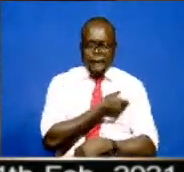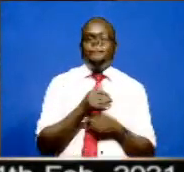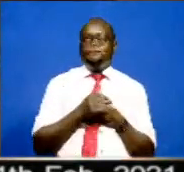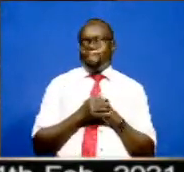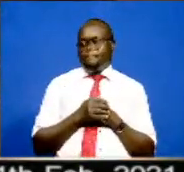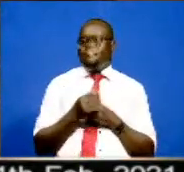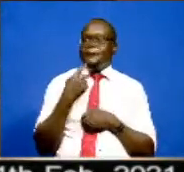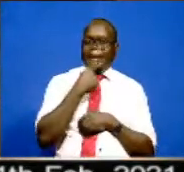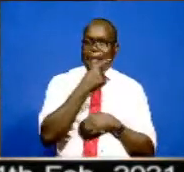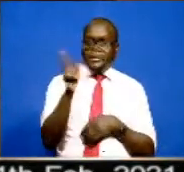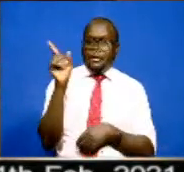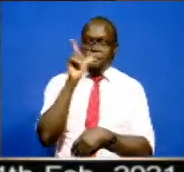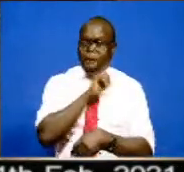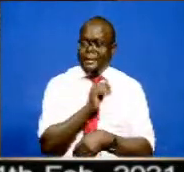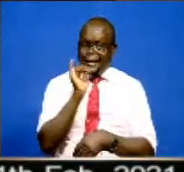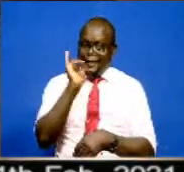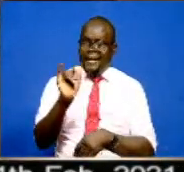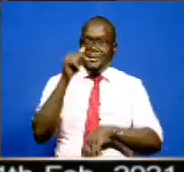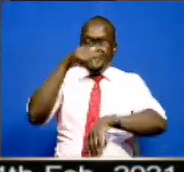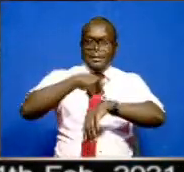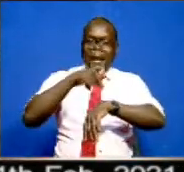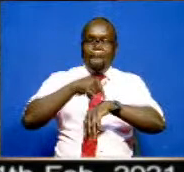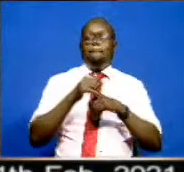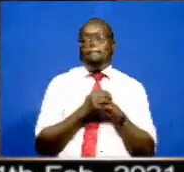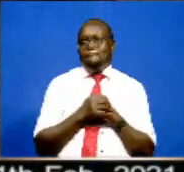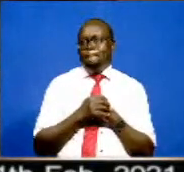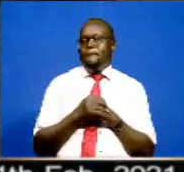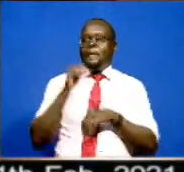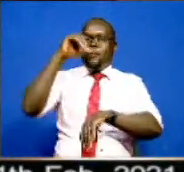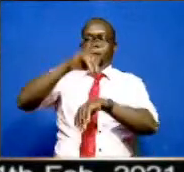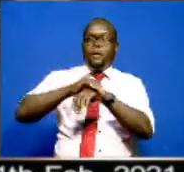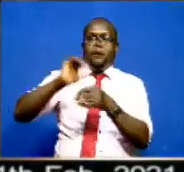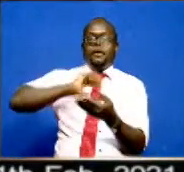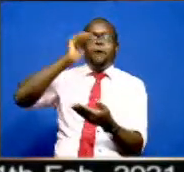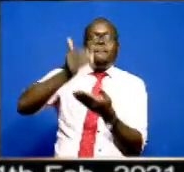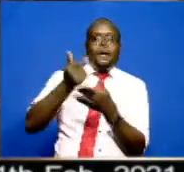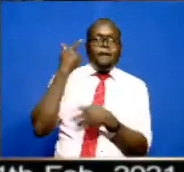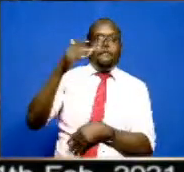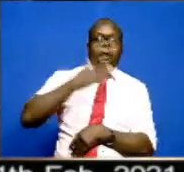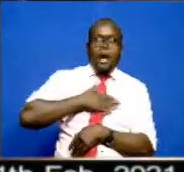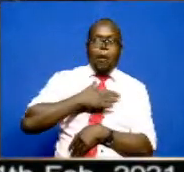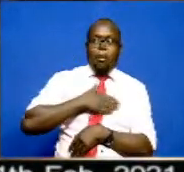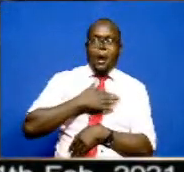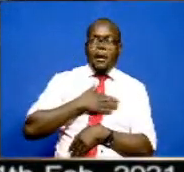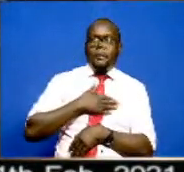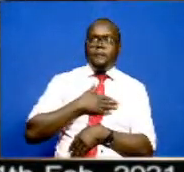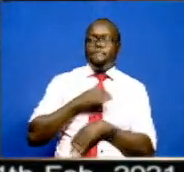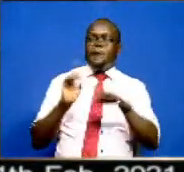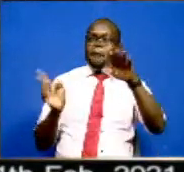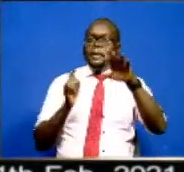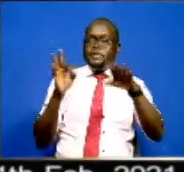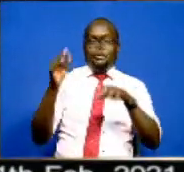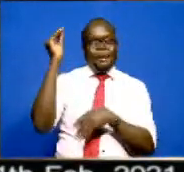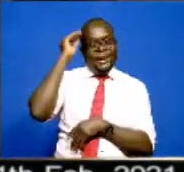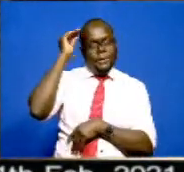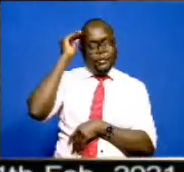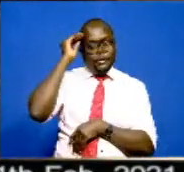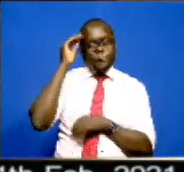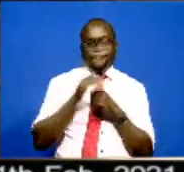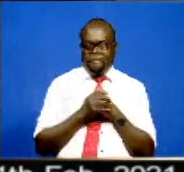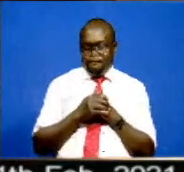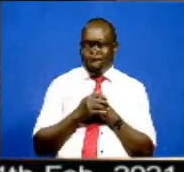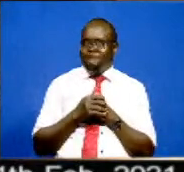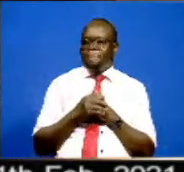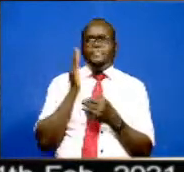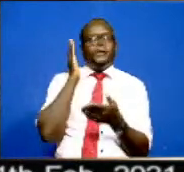and I will tell you that at that time, we got funding from the Ministry of Education. And there's